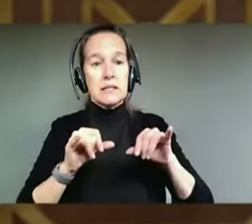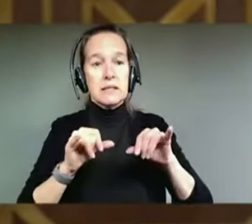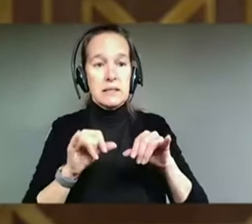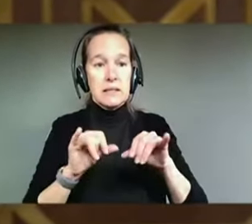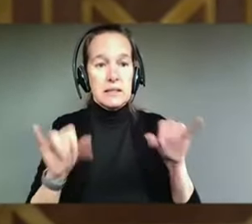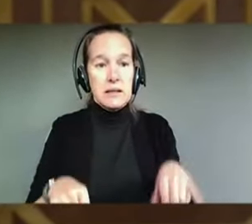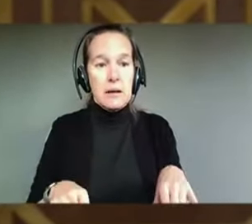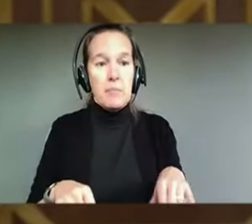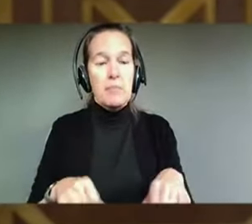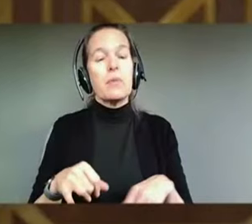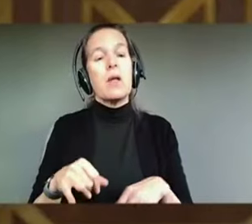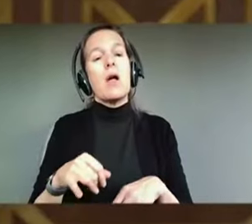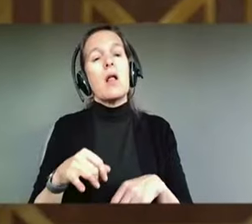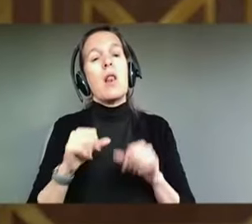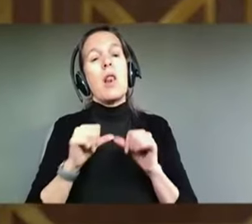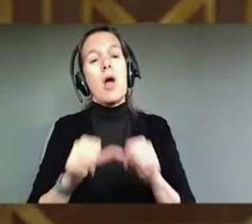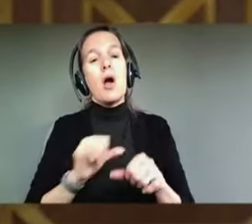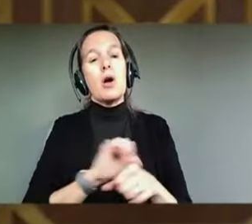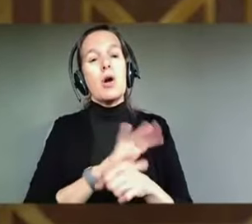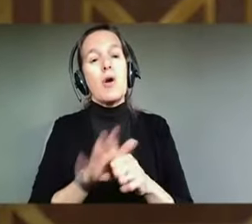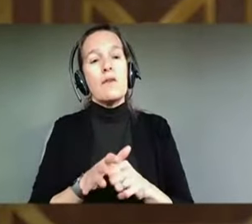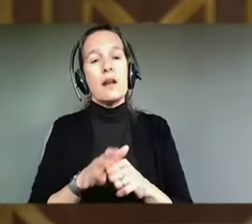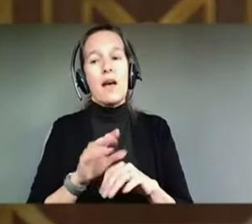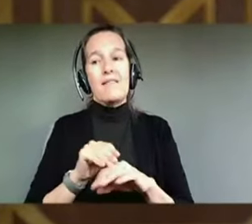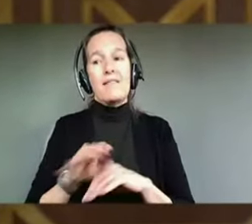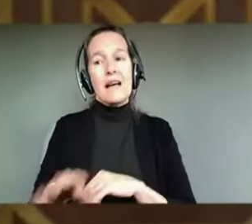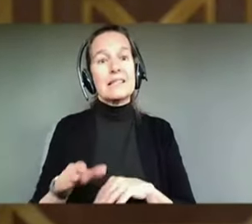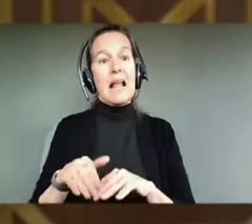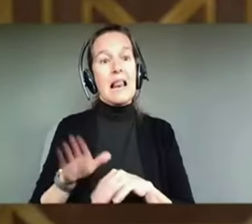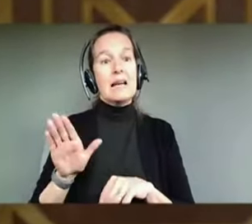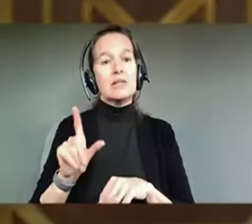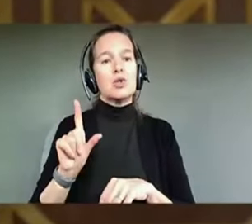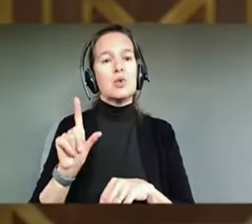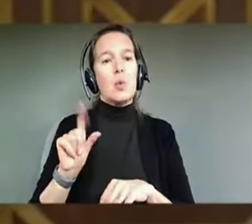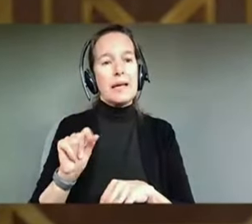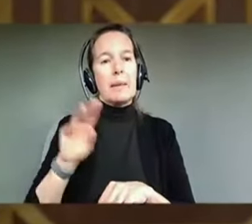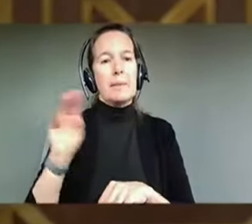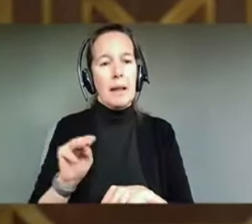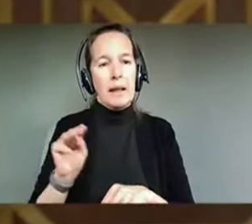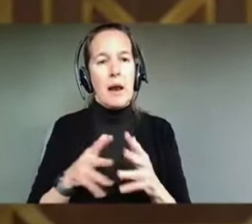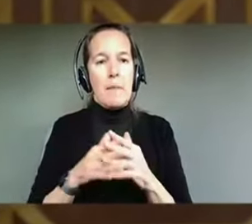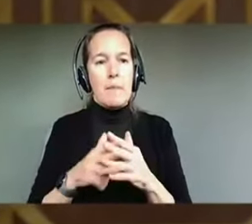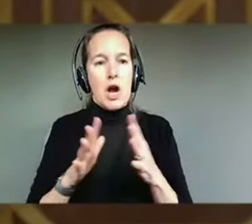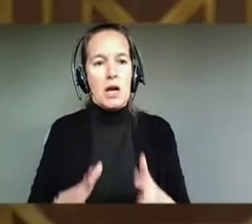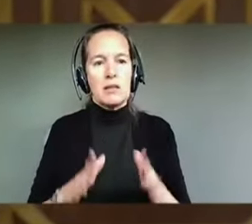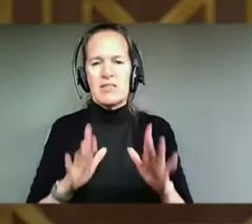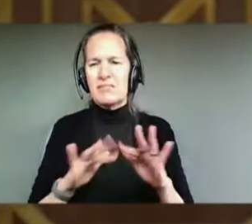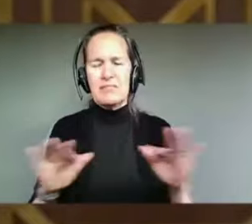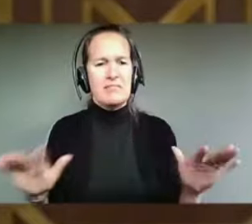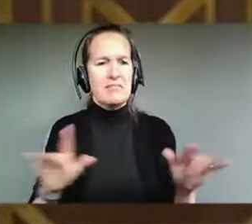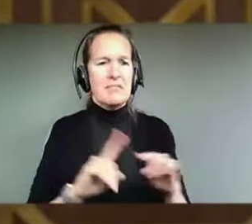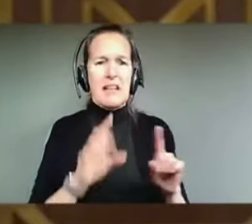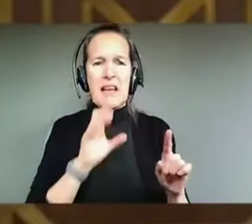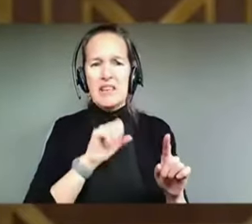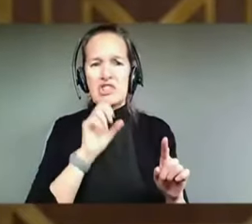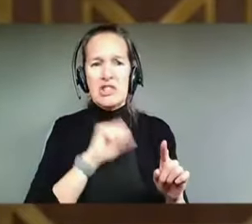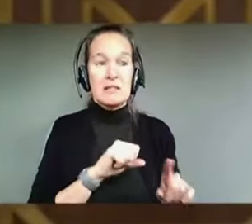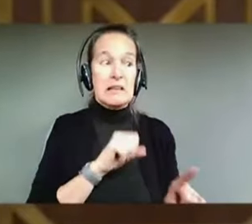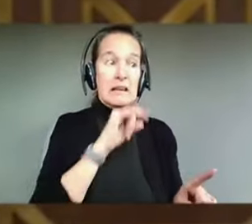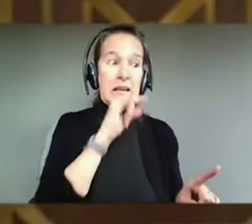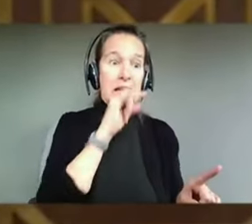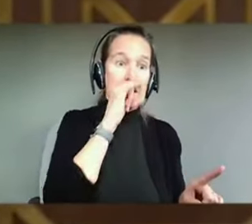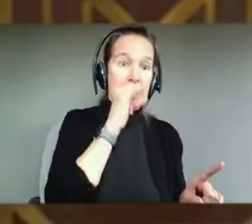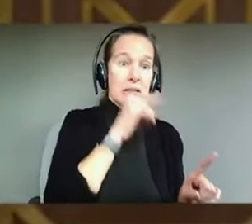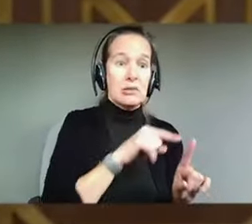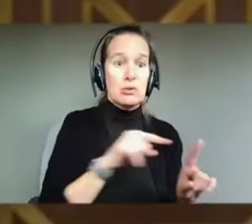at least 20 million Americans. It affects people across the lifespan. We have kids with long COVID. We have people who are 100 years